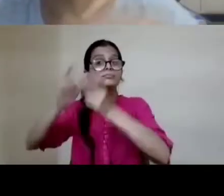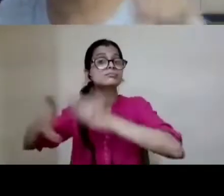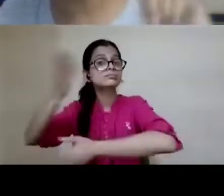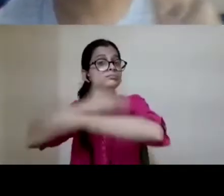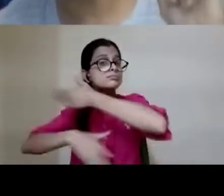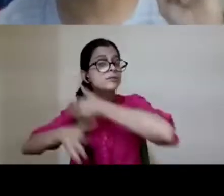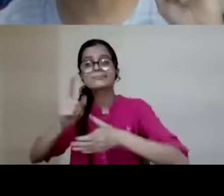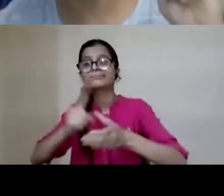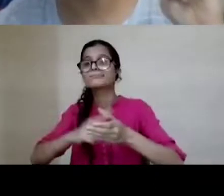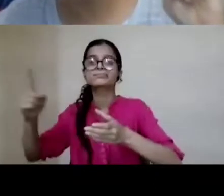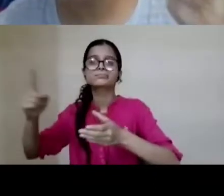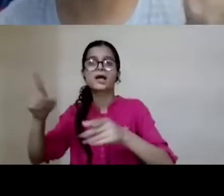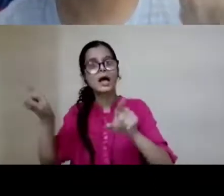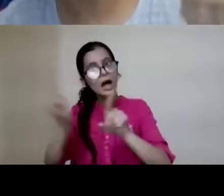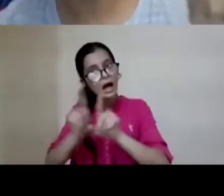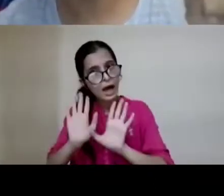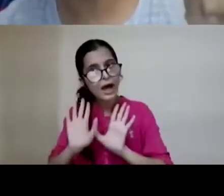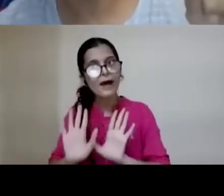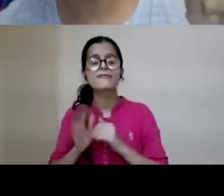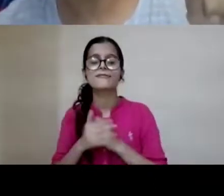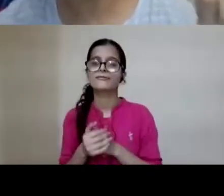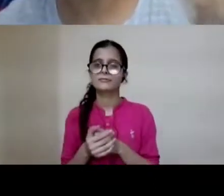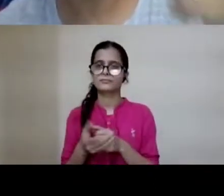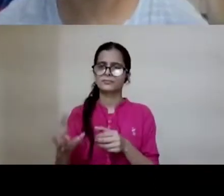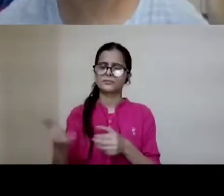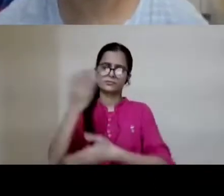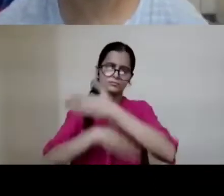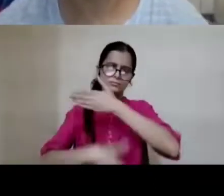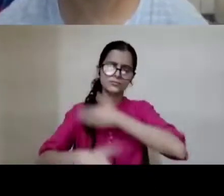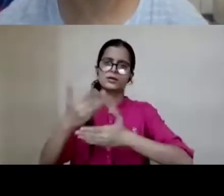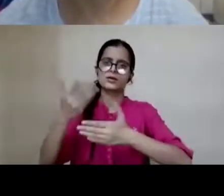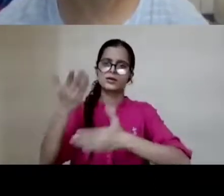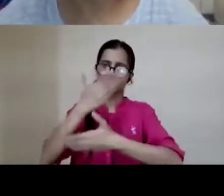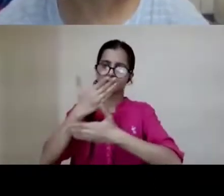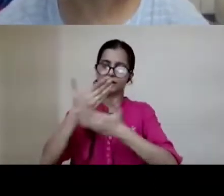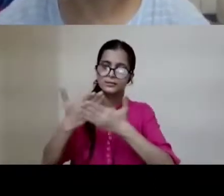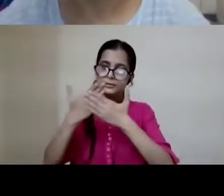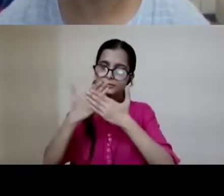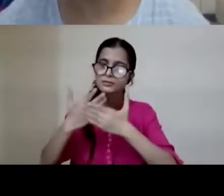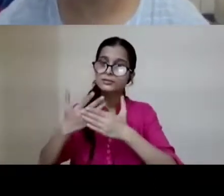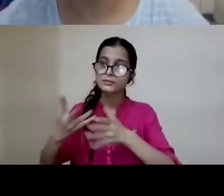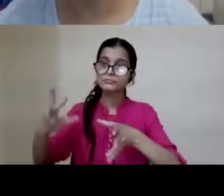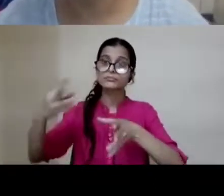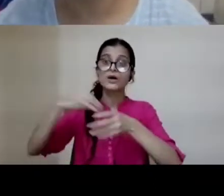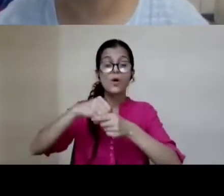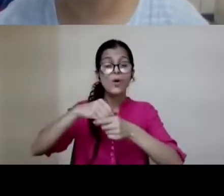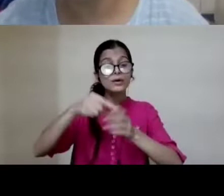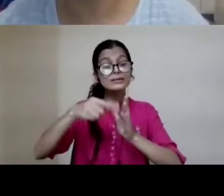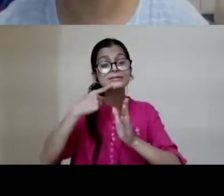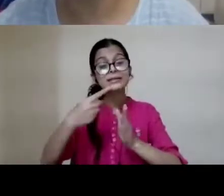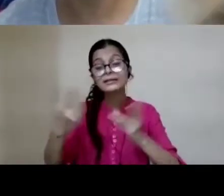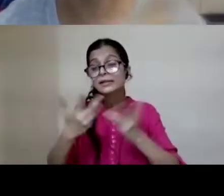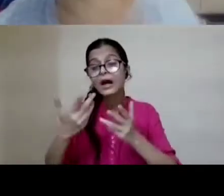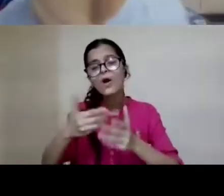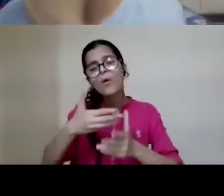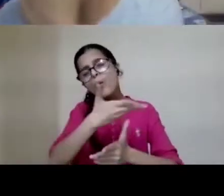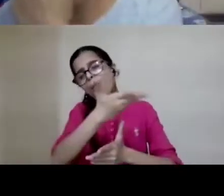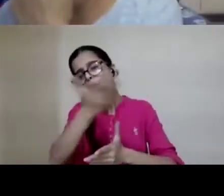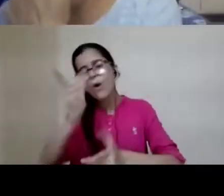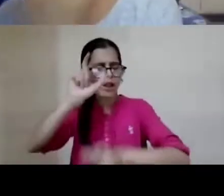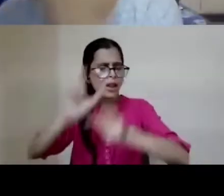to take this insight from disability studies, where you're saying that no, every individual matters. There is